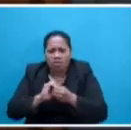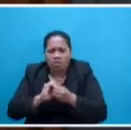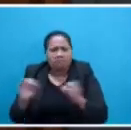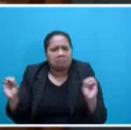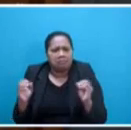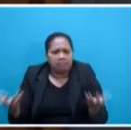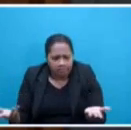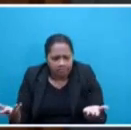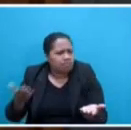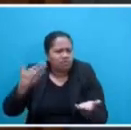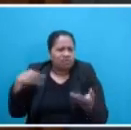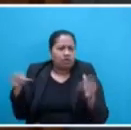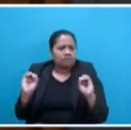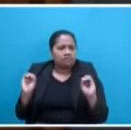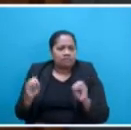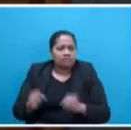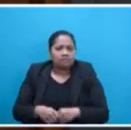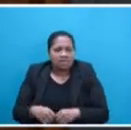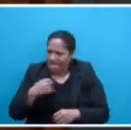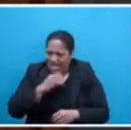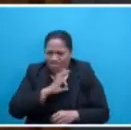I'm not misleading, Mr. Speaker, I'm telling the truth.